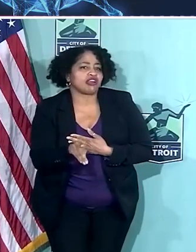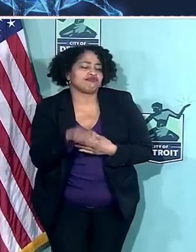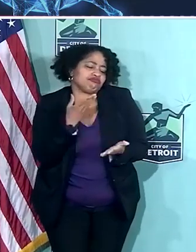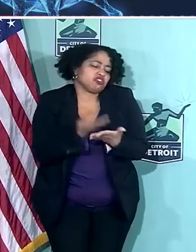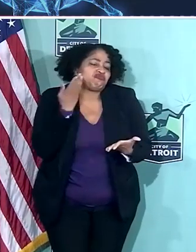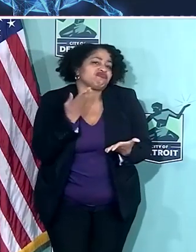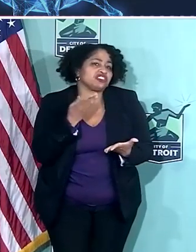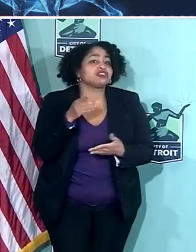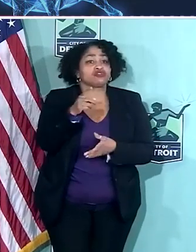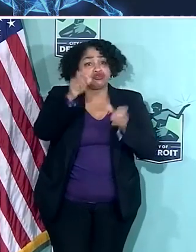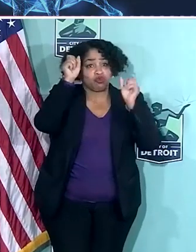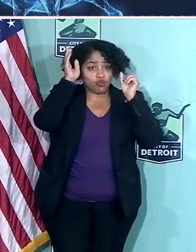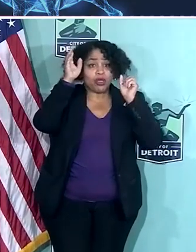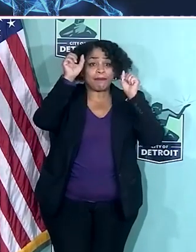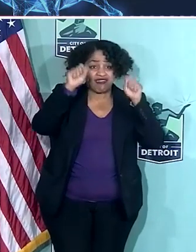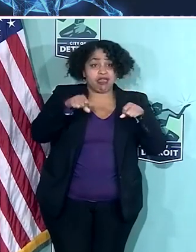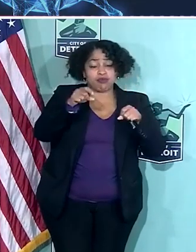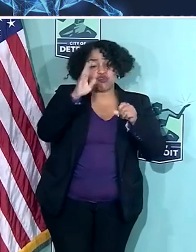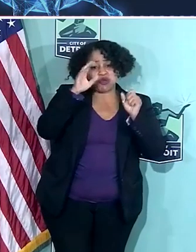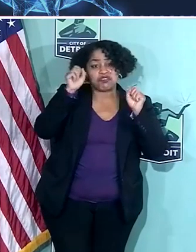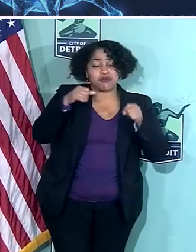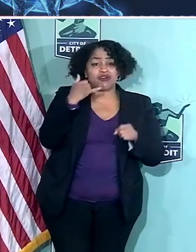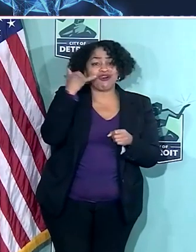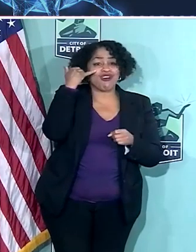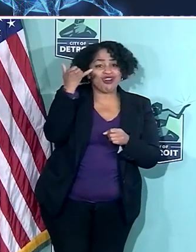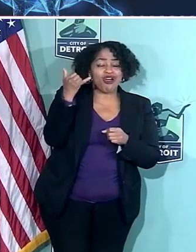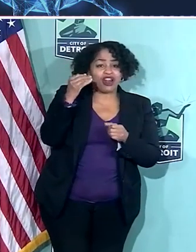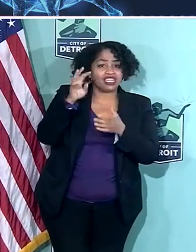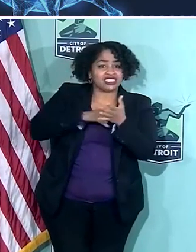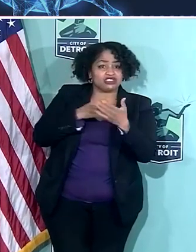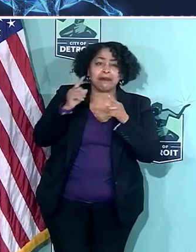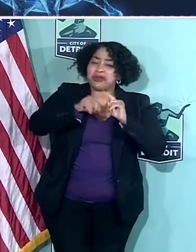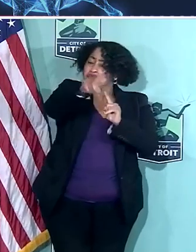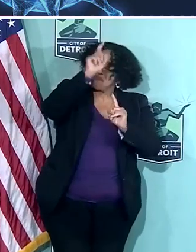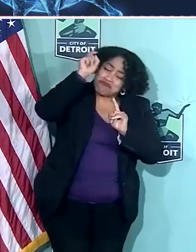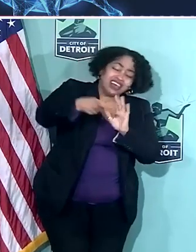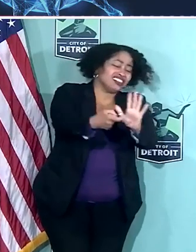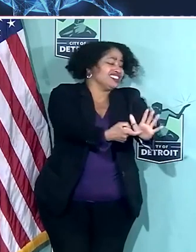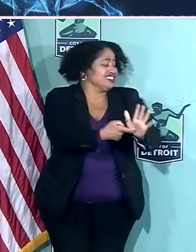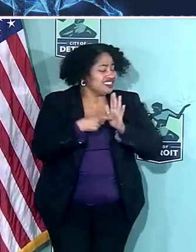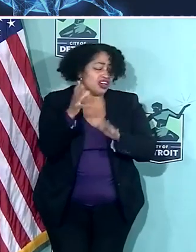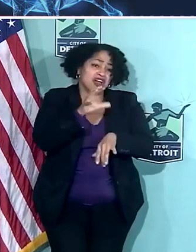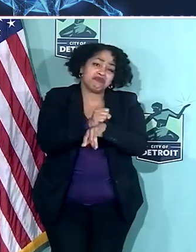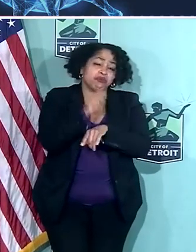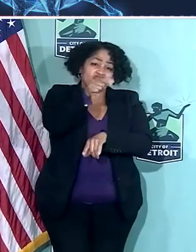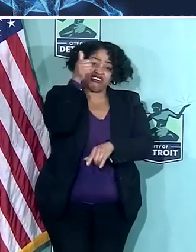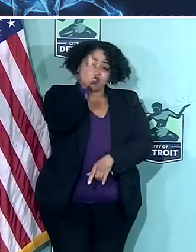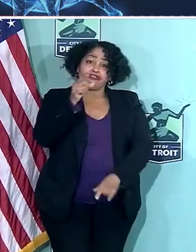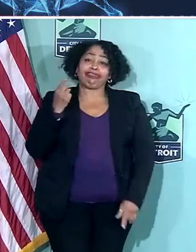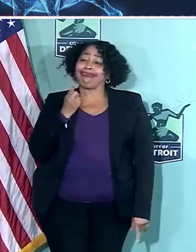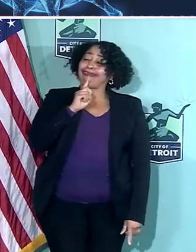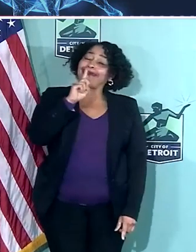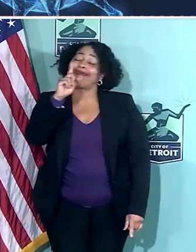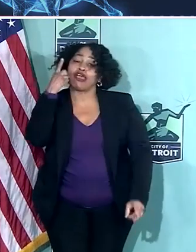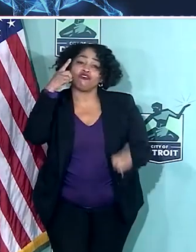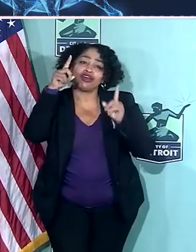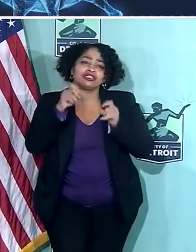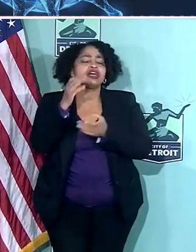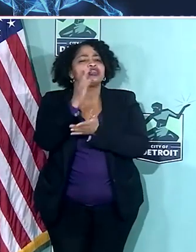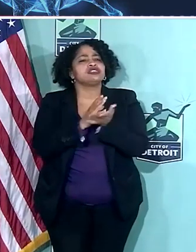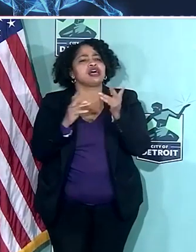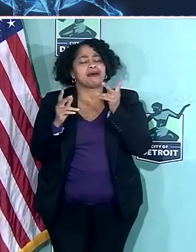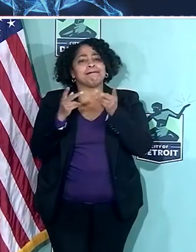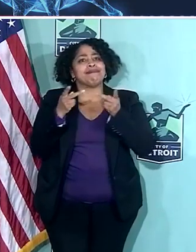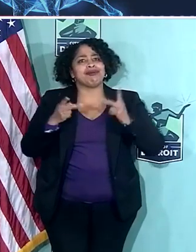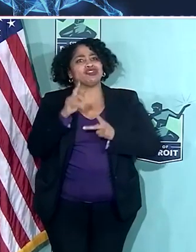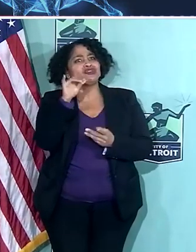you will be able to call up, but you have to have an appointment. You can't just drive up. There are places in the country that drive up, so they had